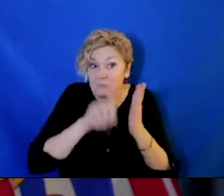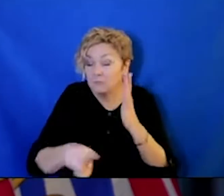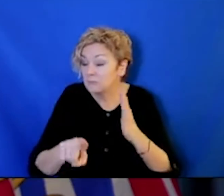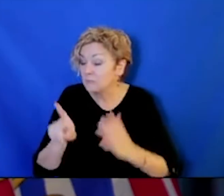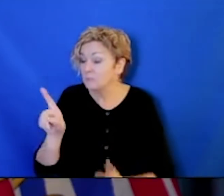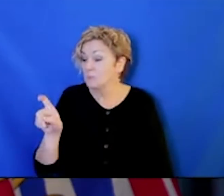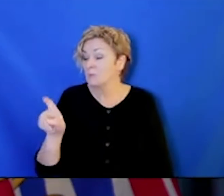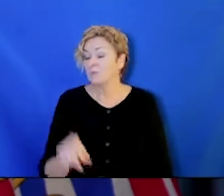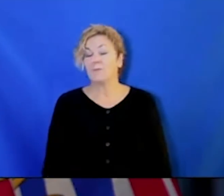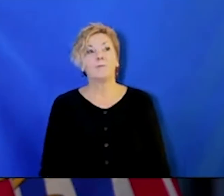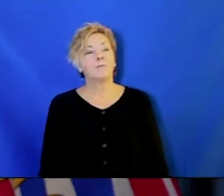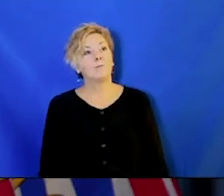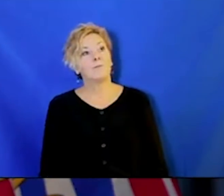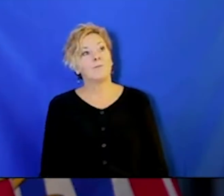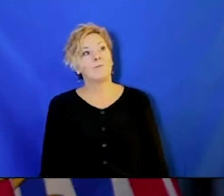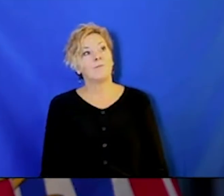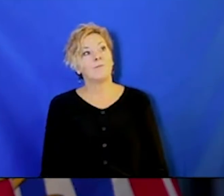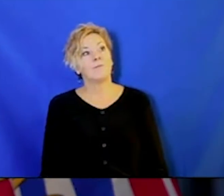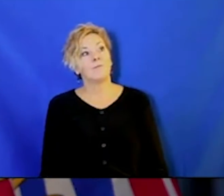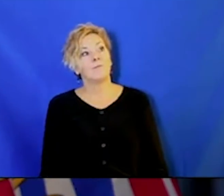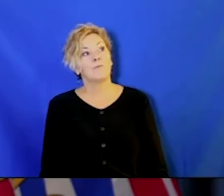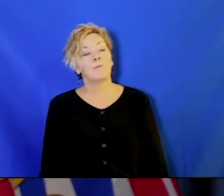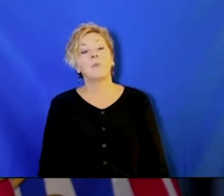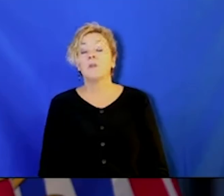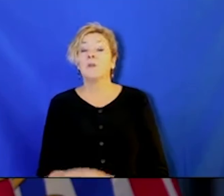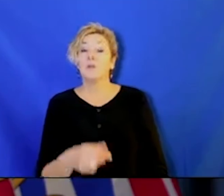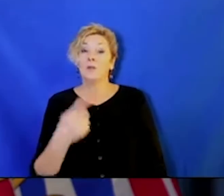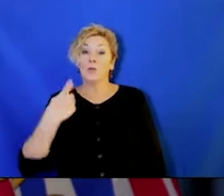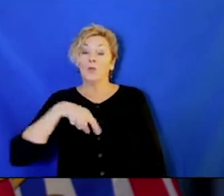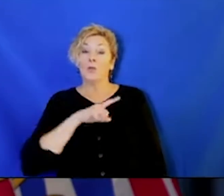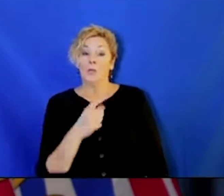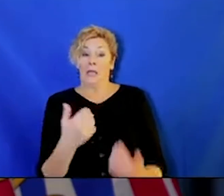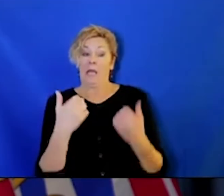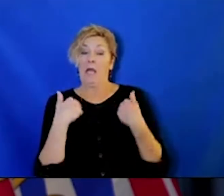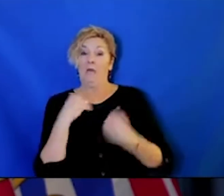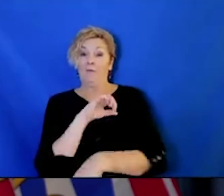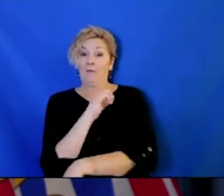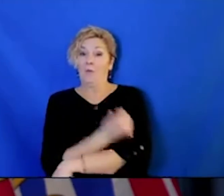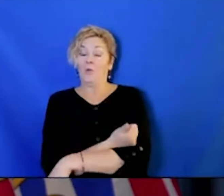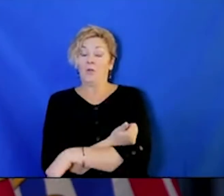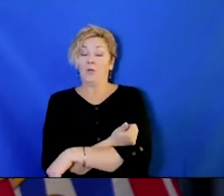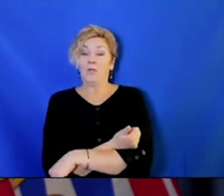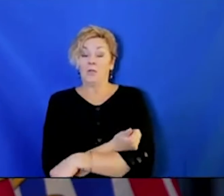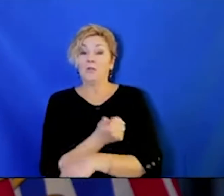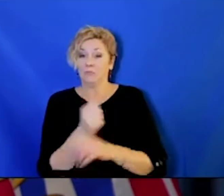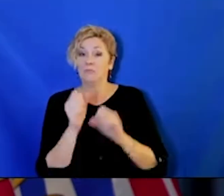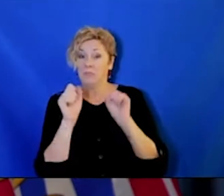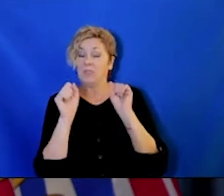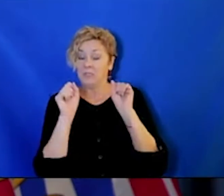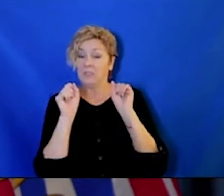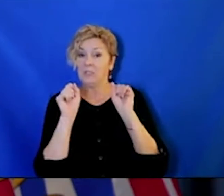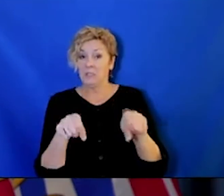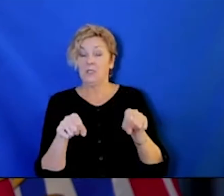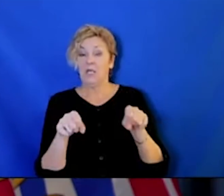Emergency Programs Act, declaration of an emergency, allows us to have a broader set of people who are able to enforce